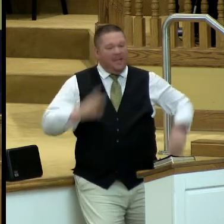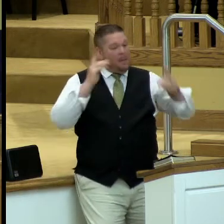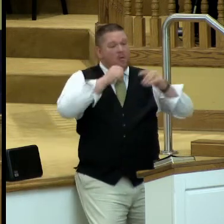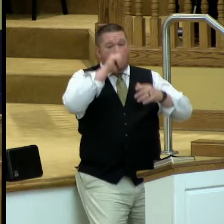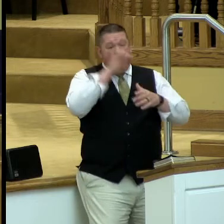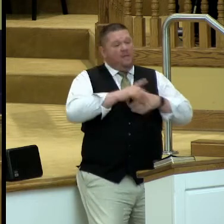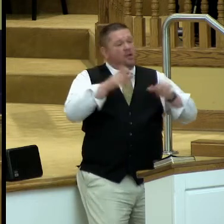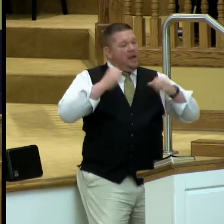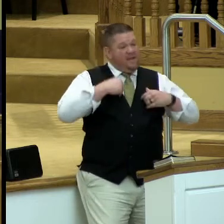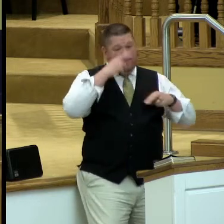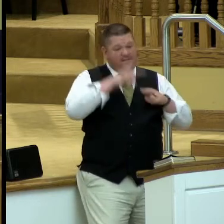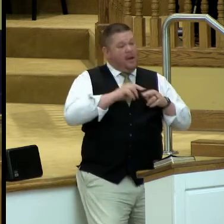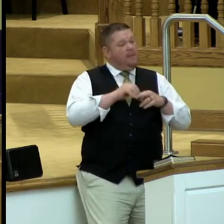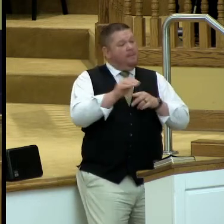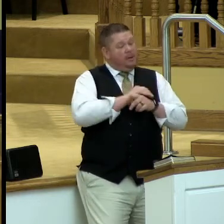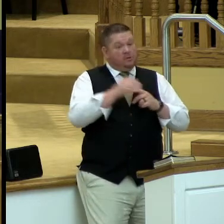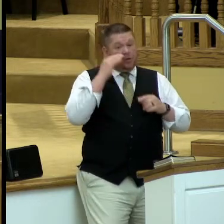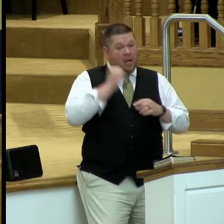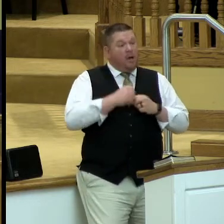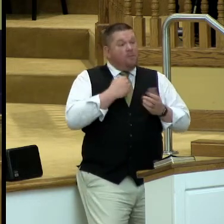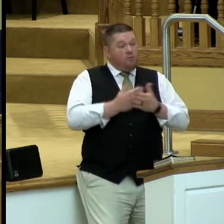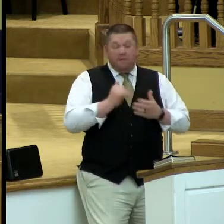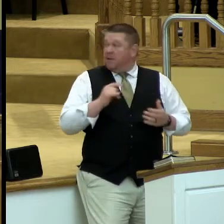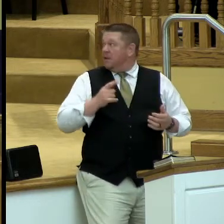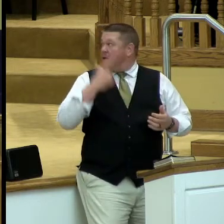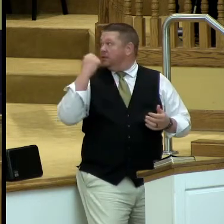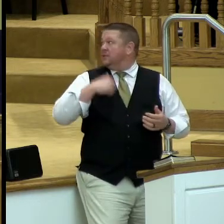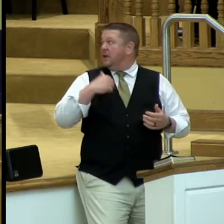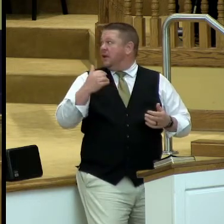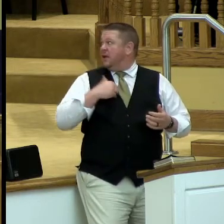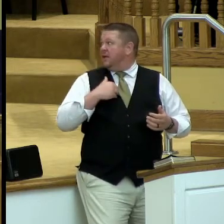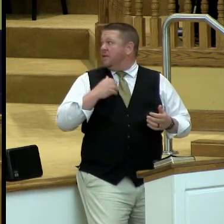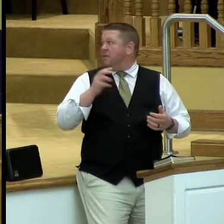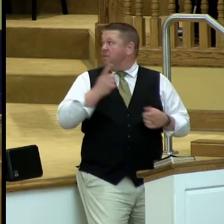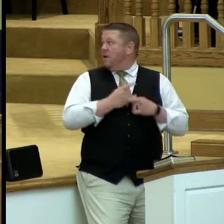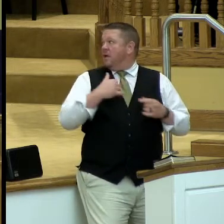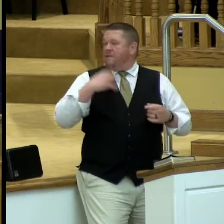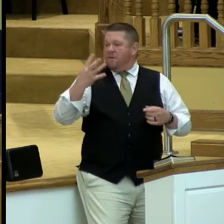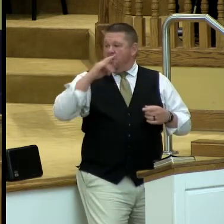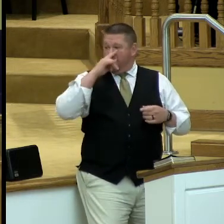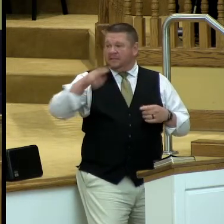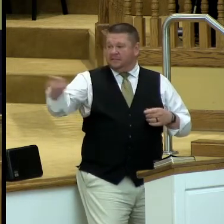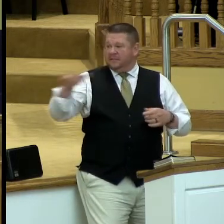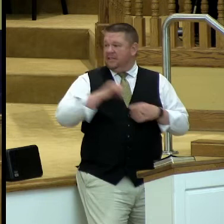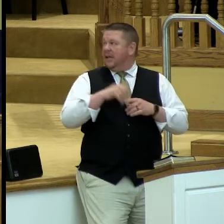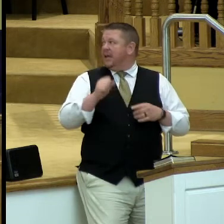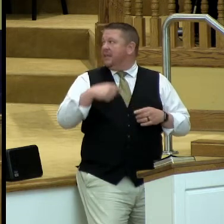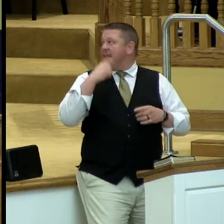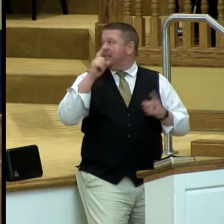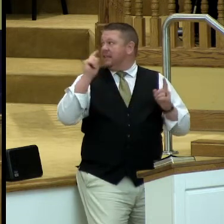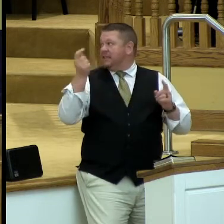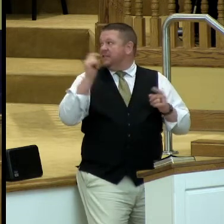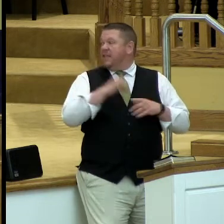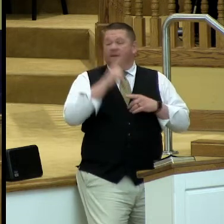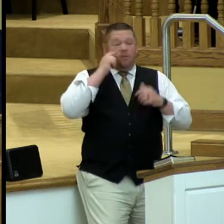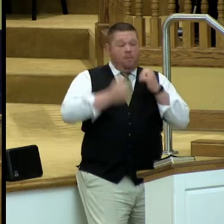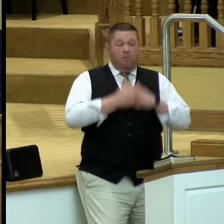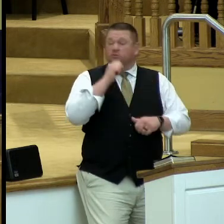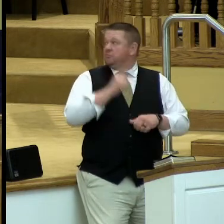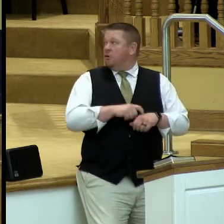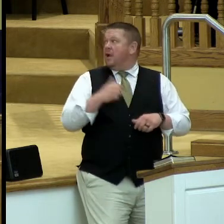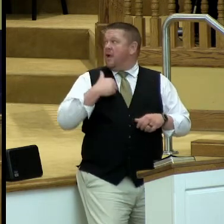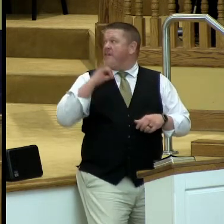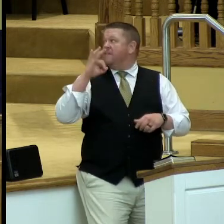People don't believe that you can have fun in the ministry. You know how I can prove it? Because I've got four kids sitting right there that can contest, for the most